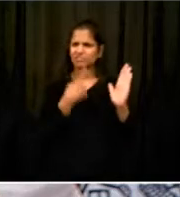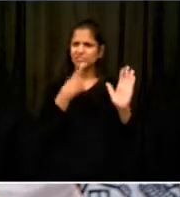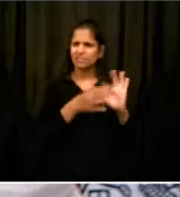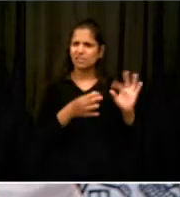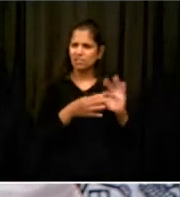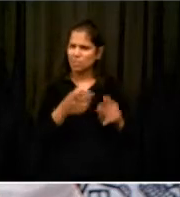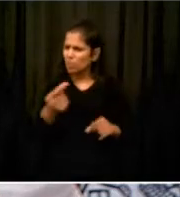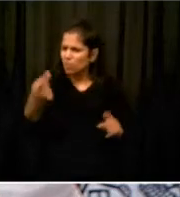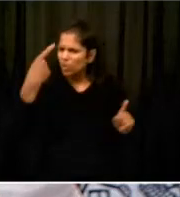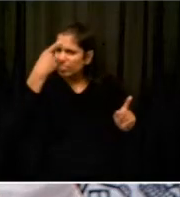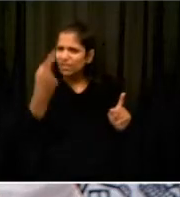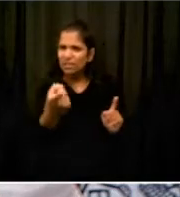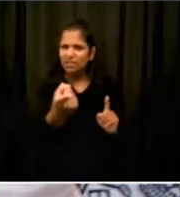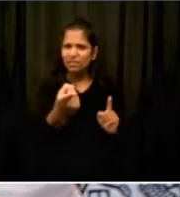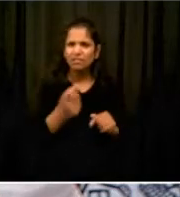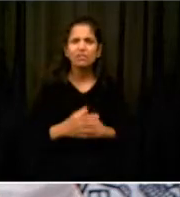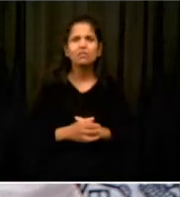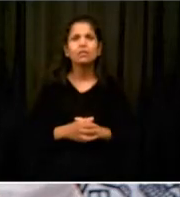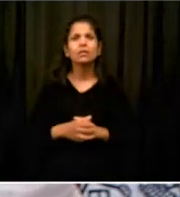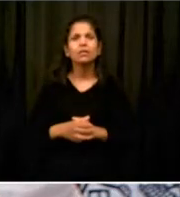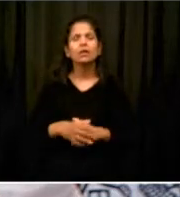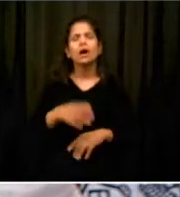and trace program in the United States.